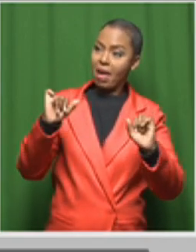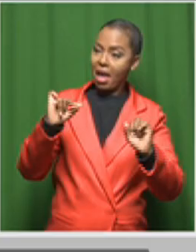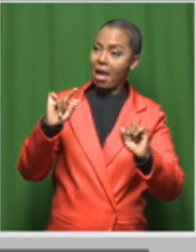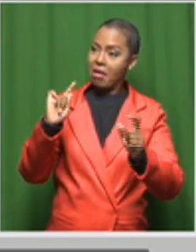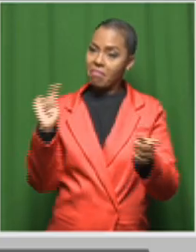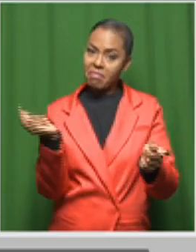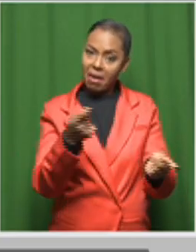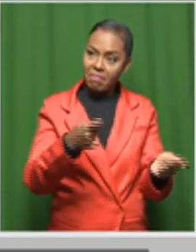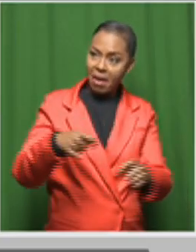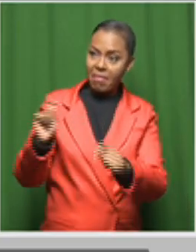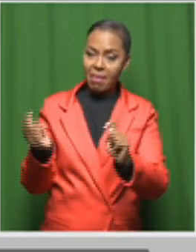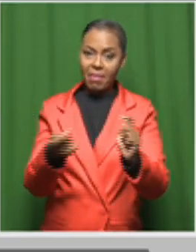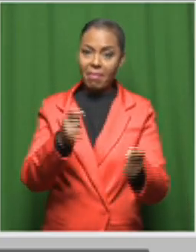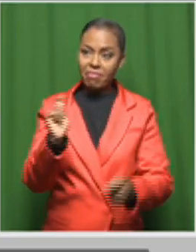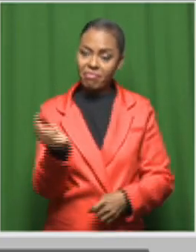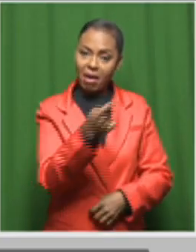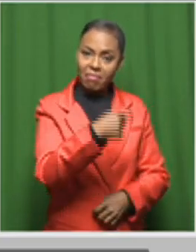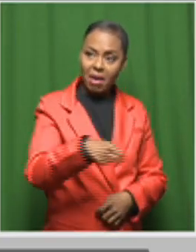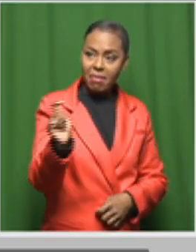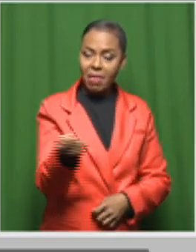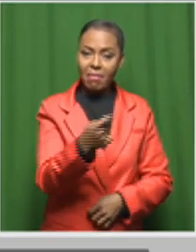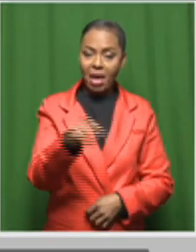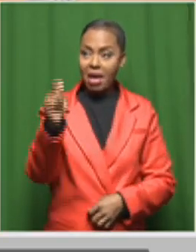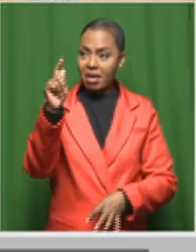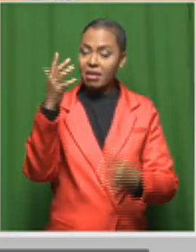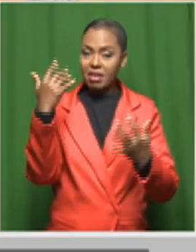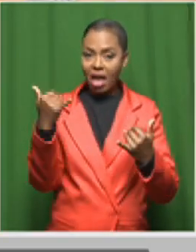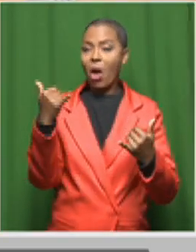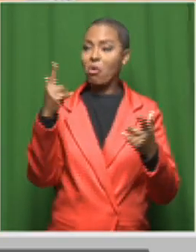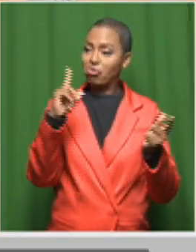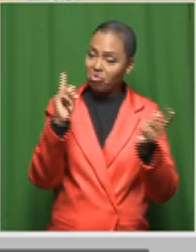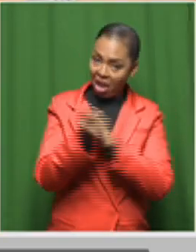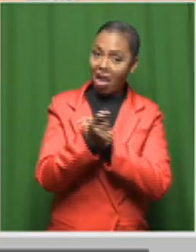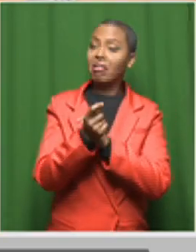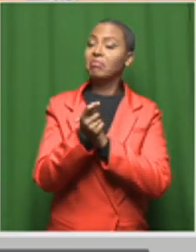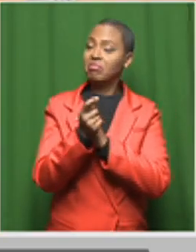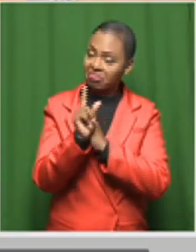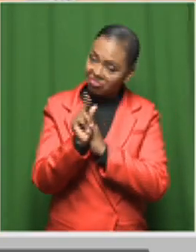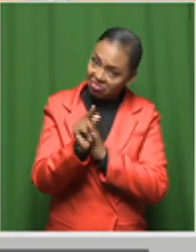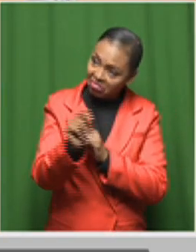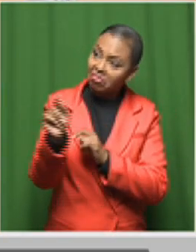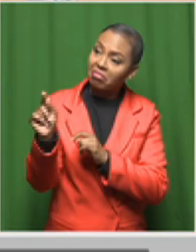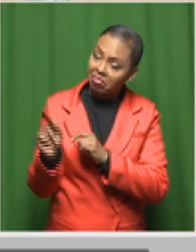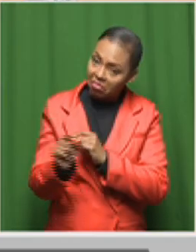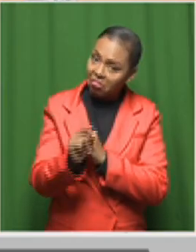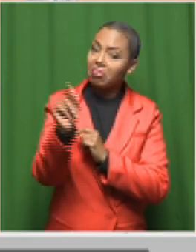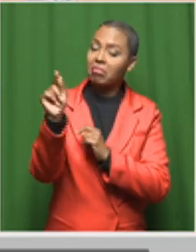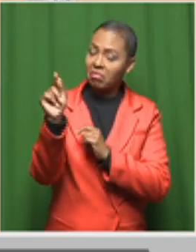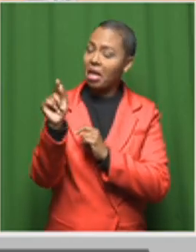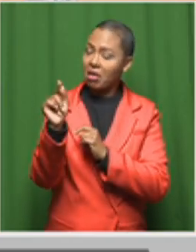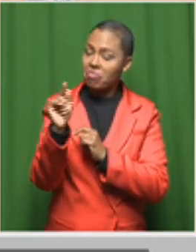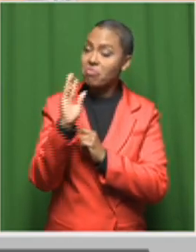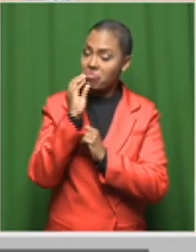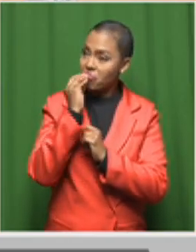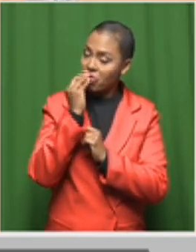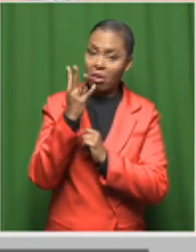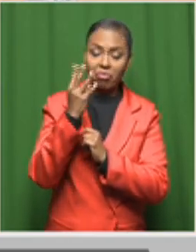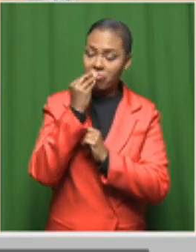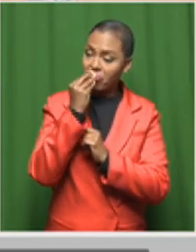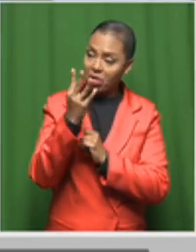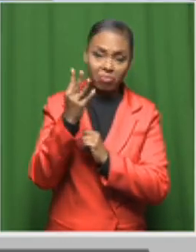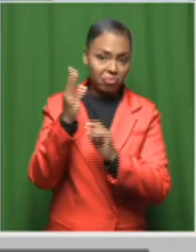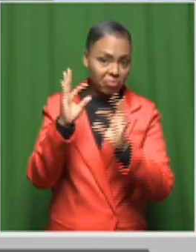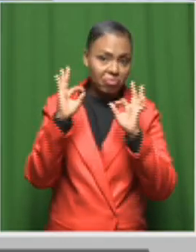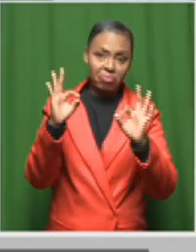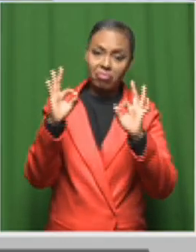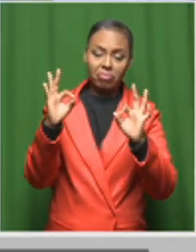there last year. It was used for the tennis event at the Olympics, and they've done such a magnificent job. It really is a